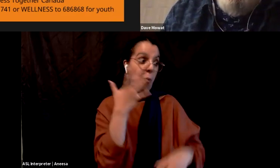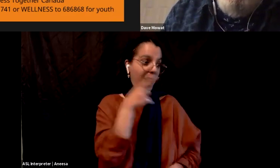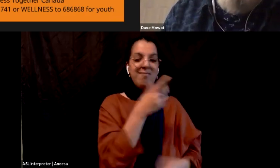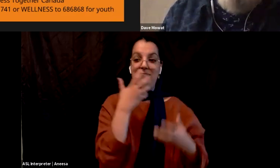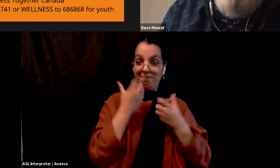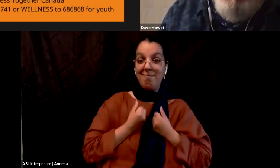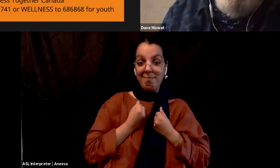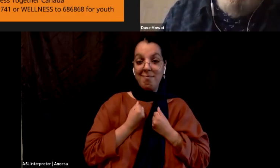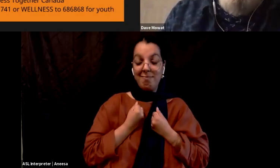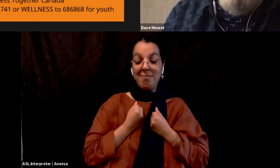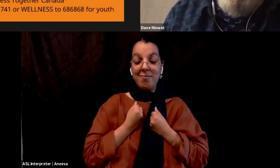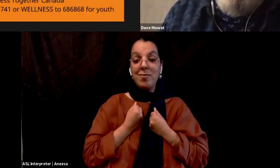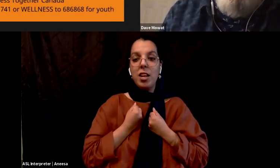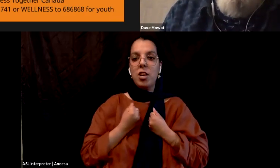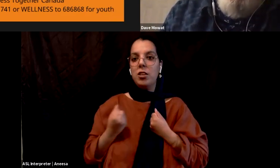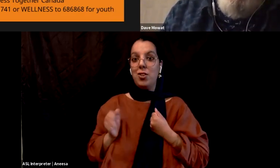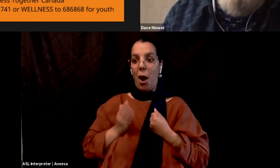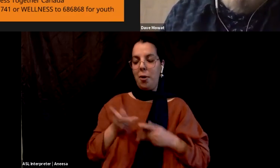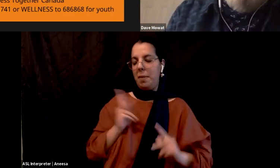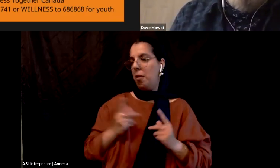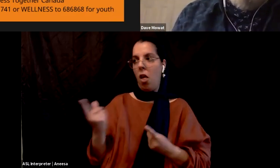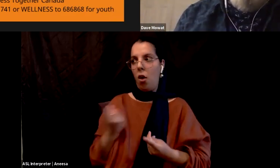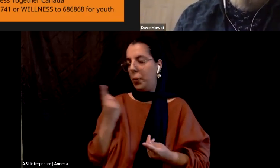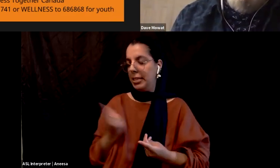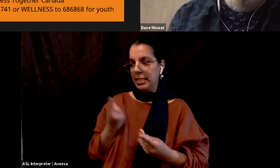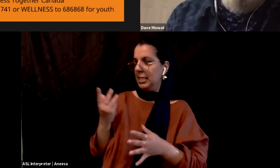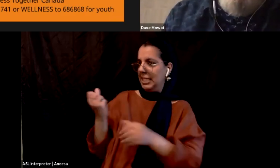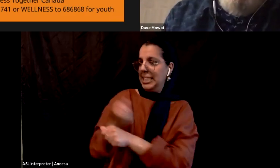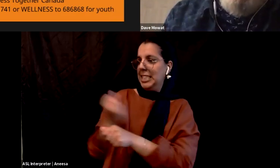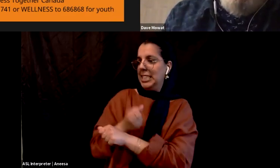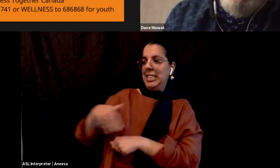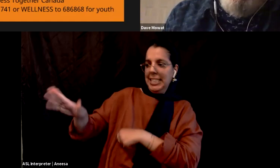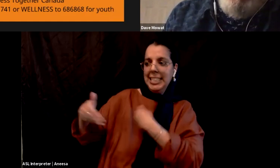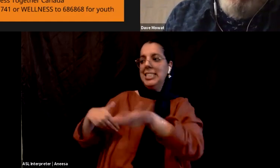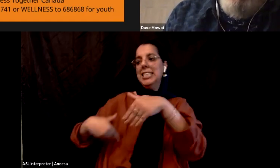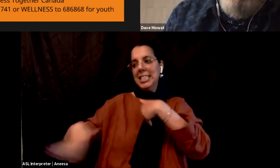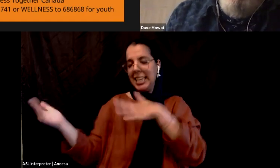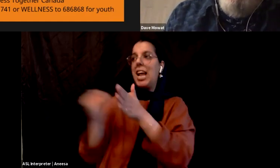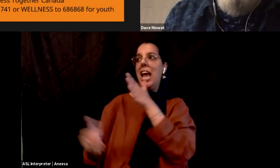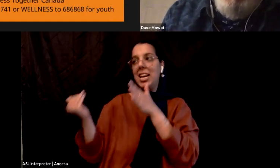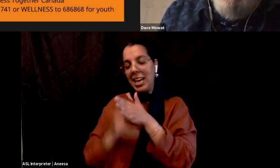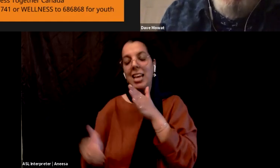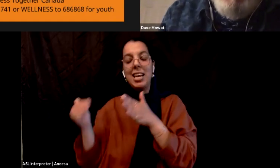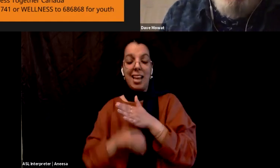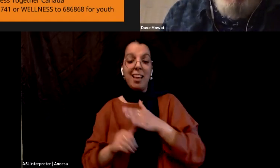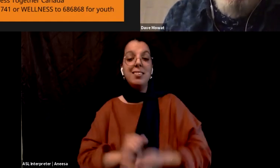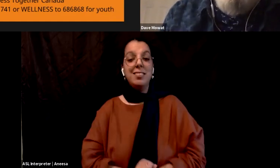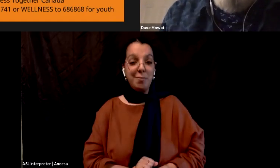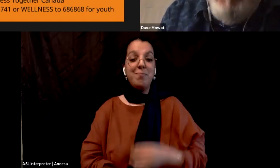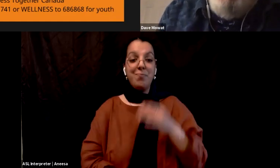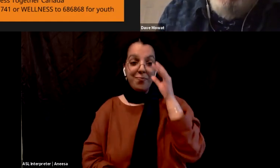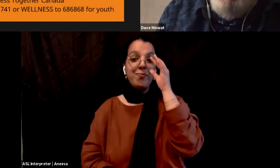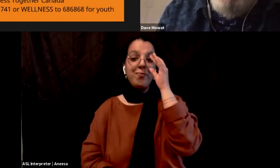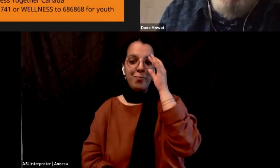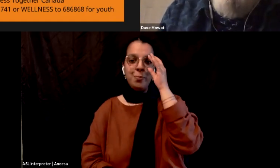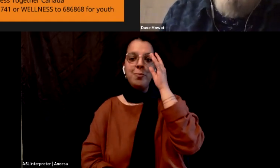And so our people always dealt with encroachment. In fact, the Royal Proclamation of 1763, one of the aims was to